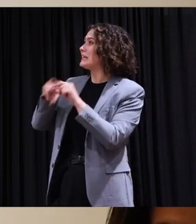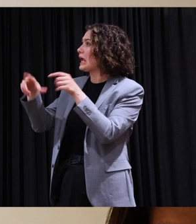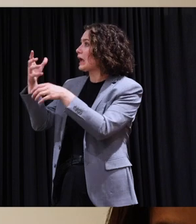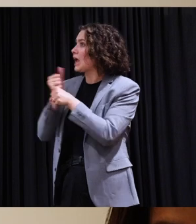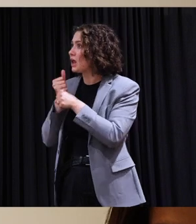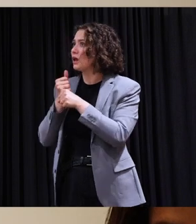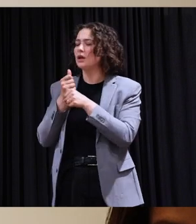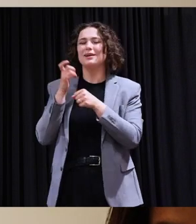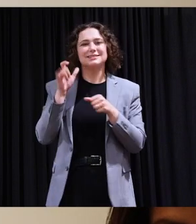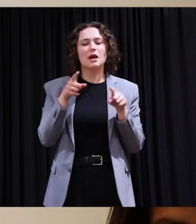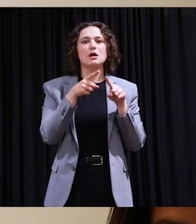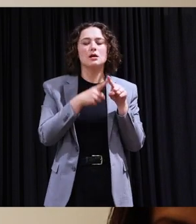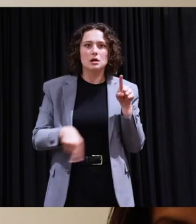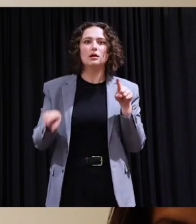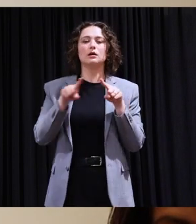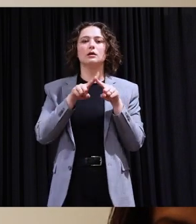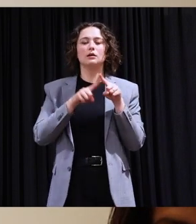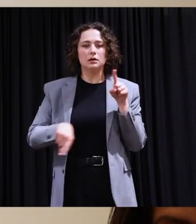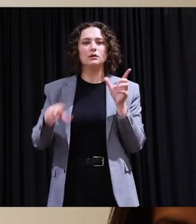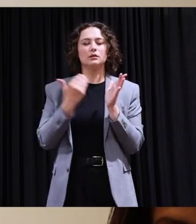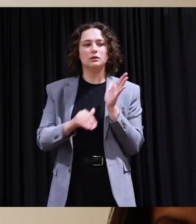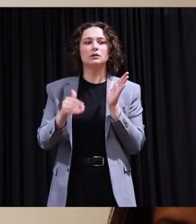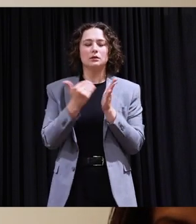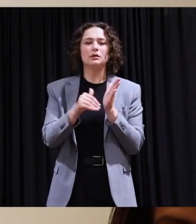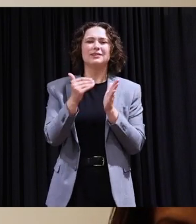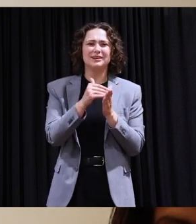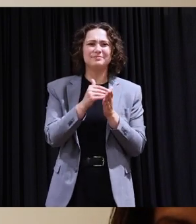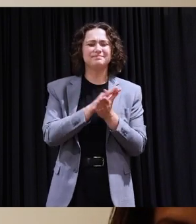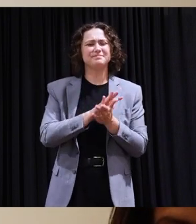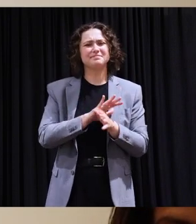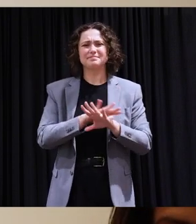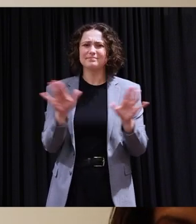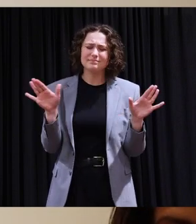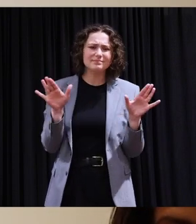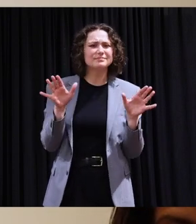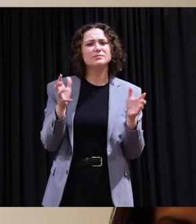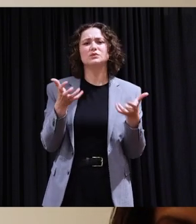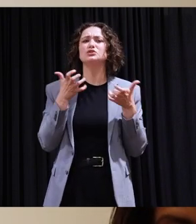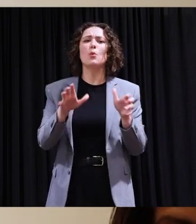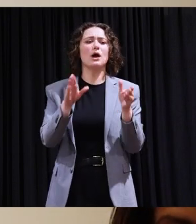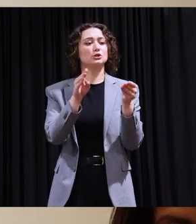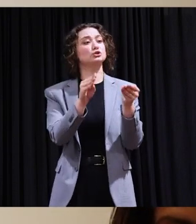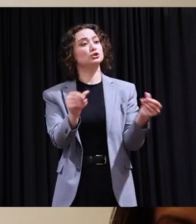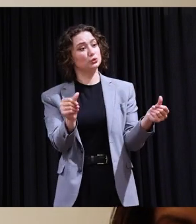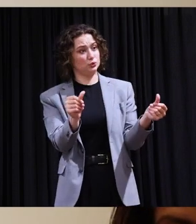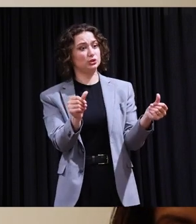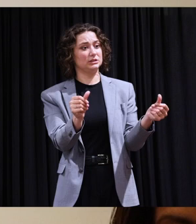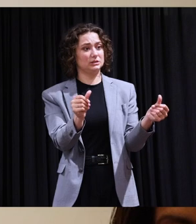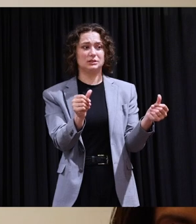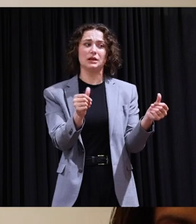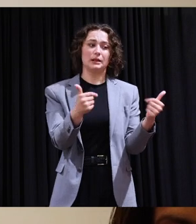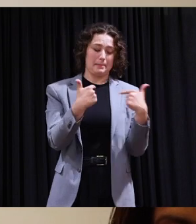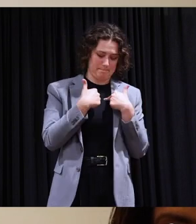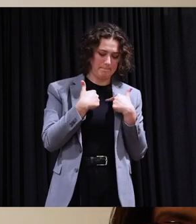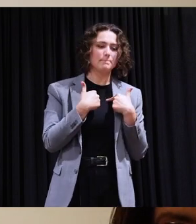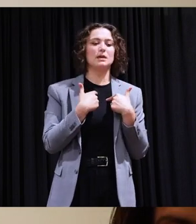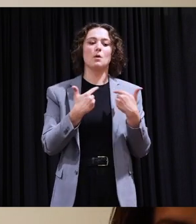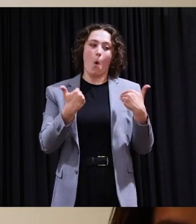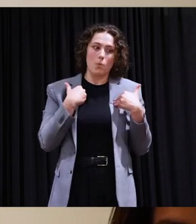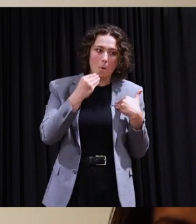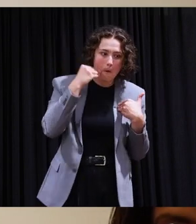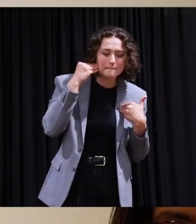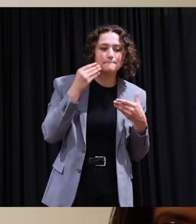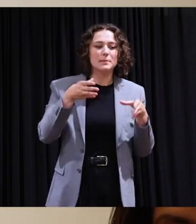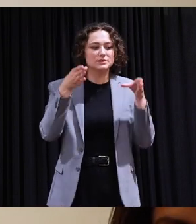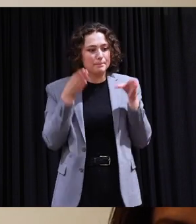poverty. It's not again, we don't need to be saved. We need a solution that allows me as a homeowner, as a person, as